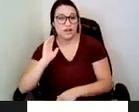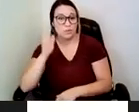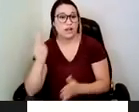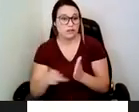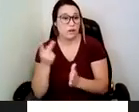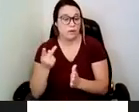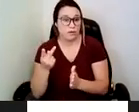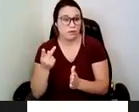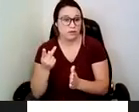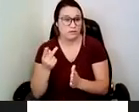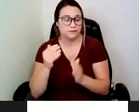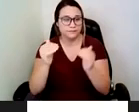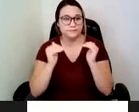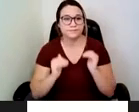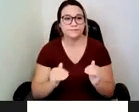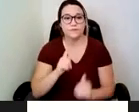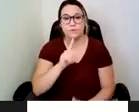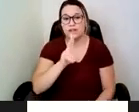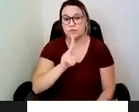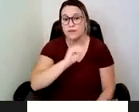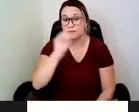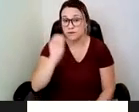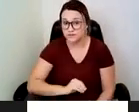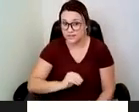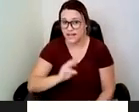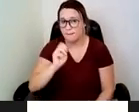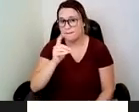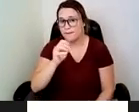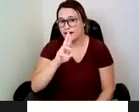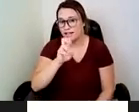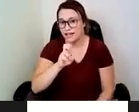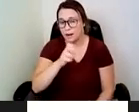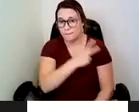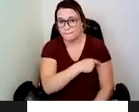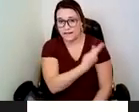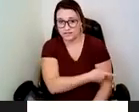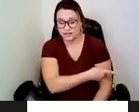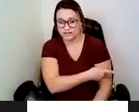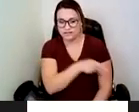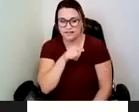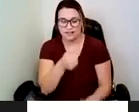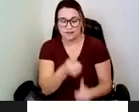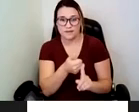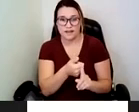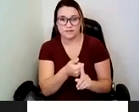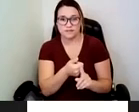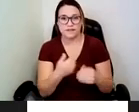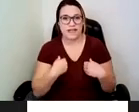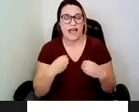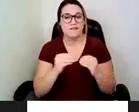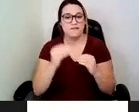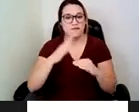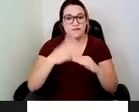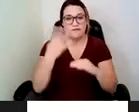of Medicare patients have over 4 chronic conditions simultaneous, that, you know, again, living with